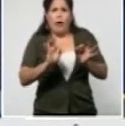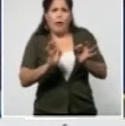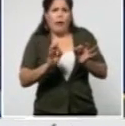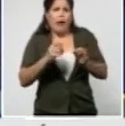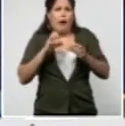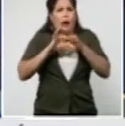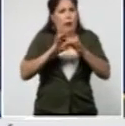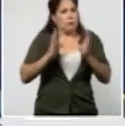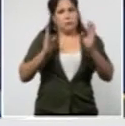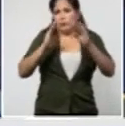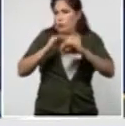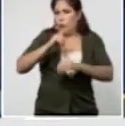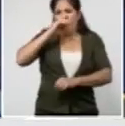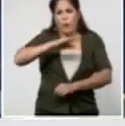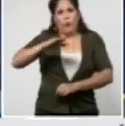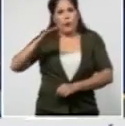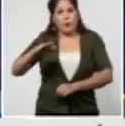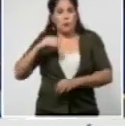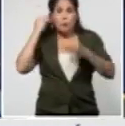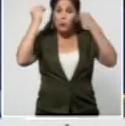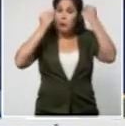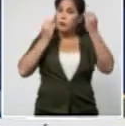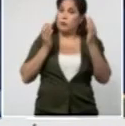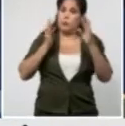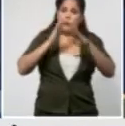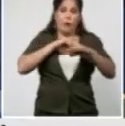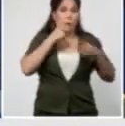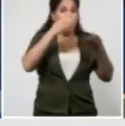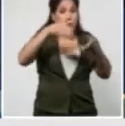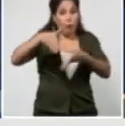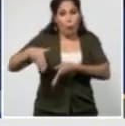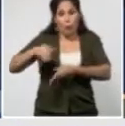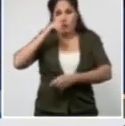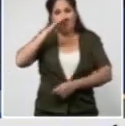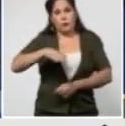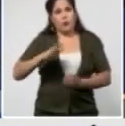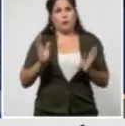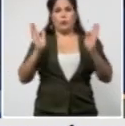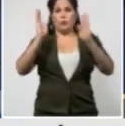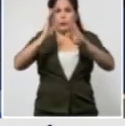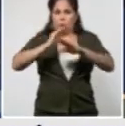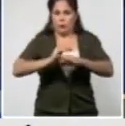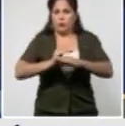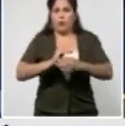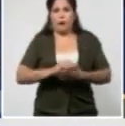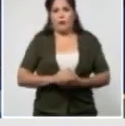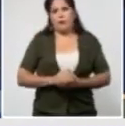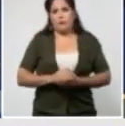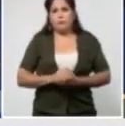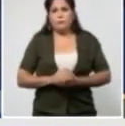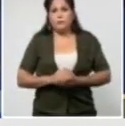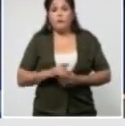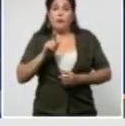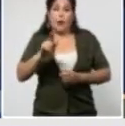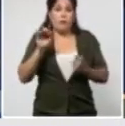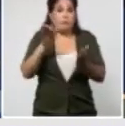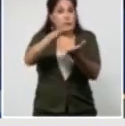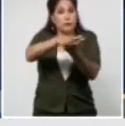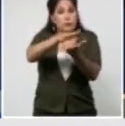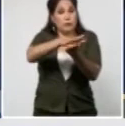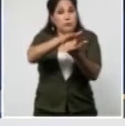which has allowed us not to regret the death of any minor during the pandemic in Cuba, in this age